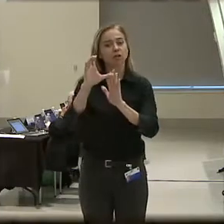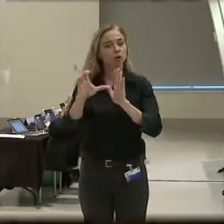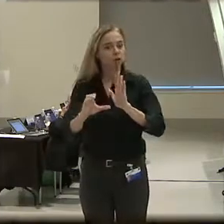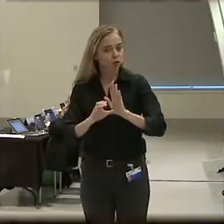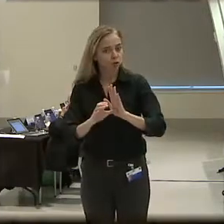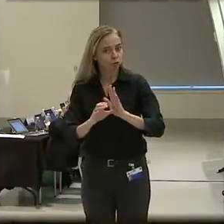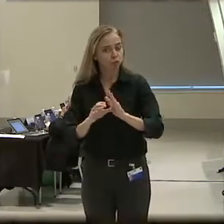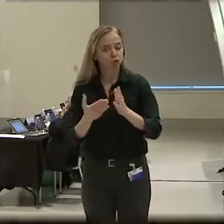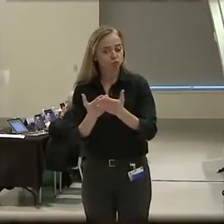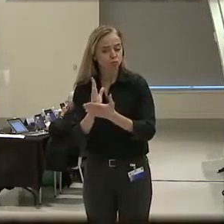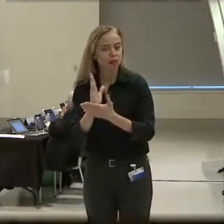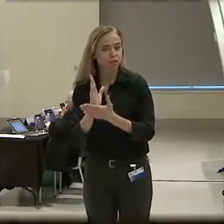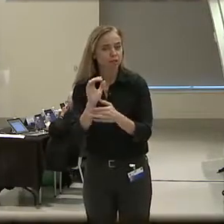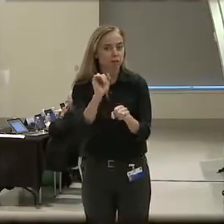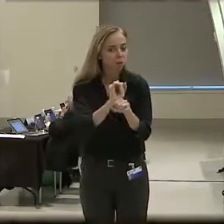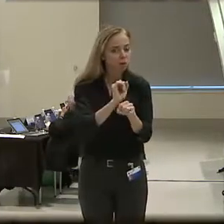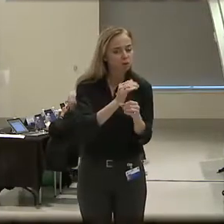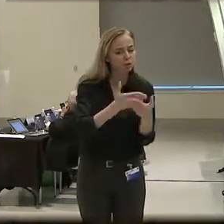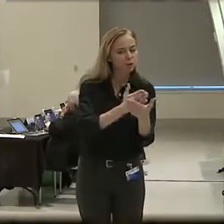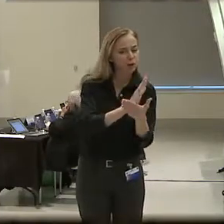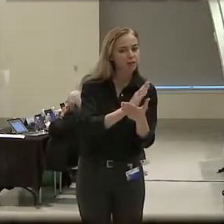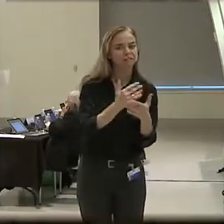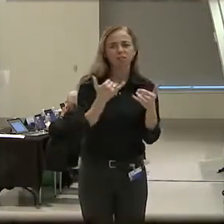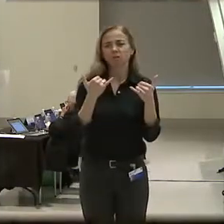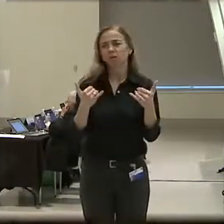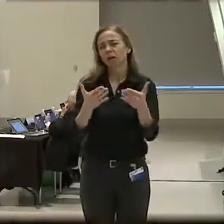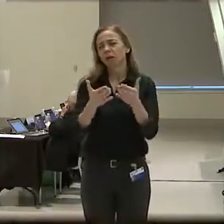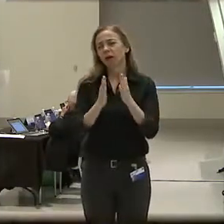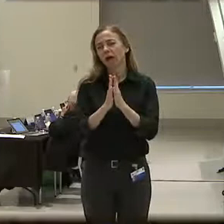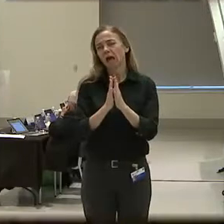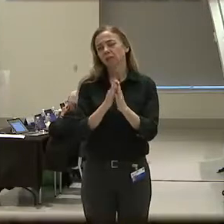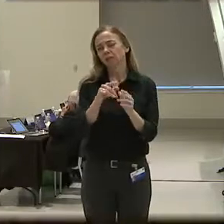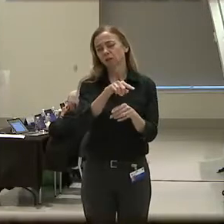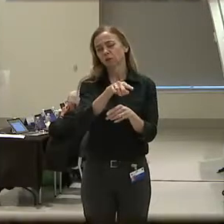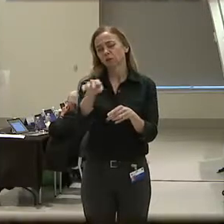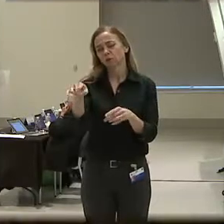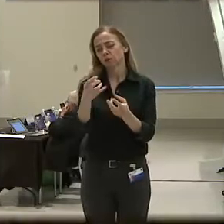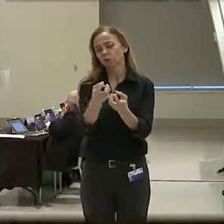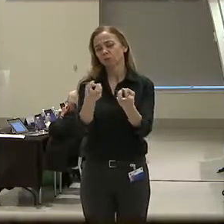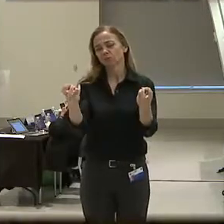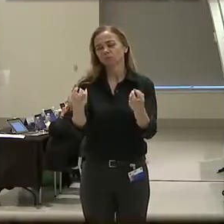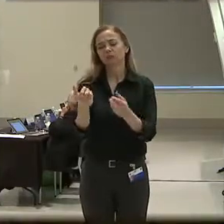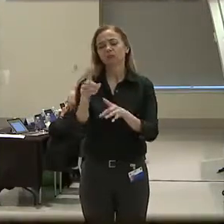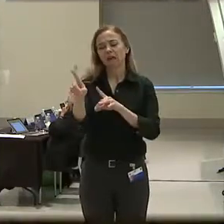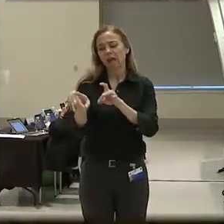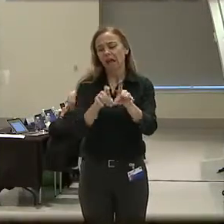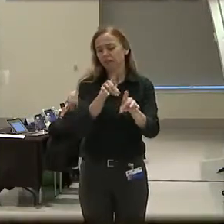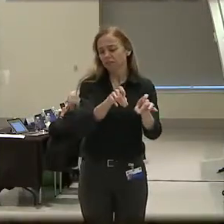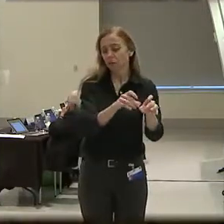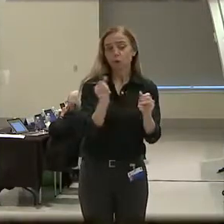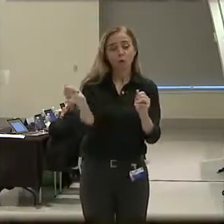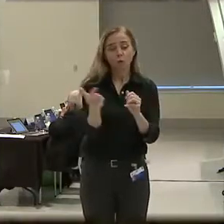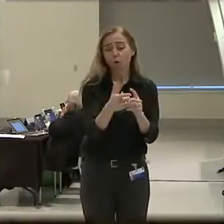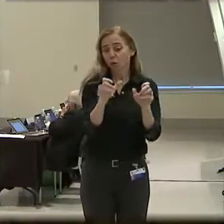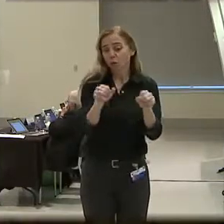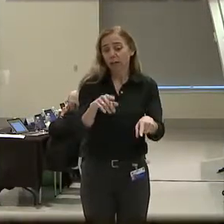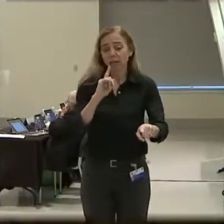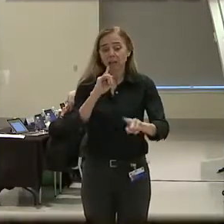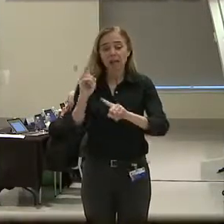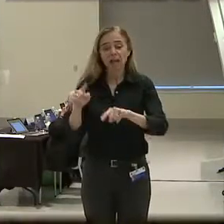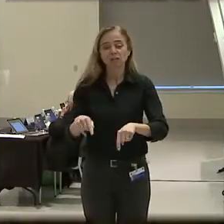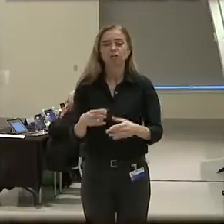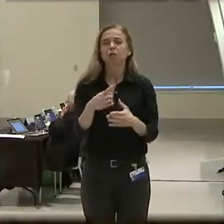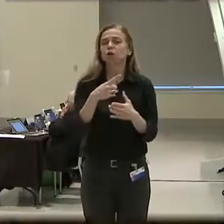rights. And so what I would ask of the panel, and any of you or all of you could maybe answer this, what would